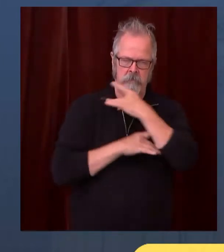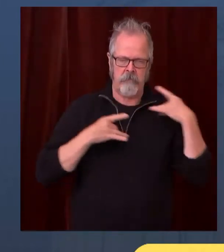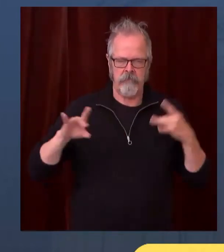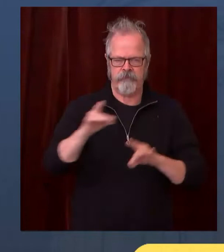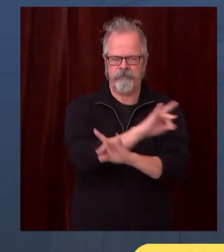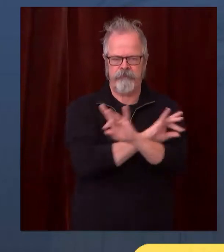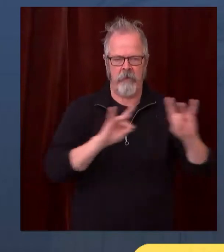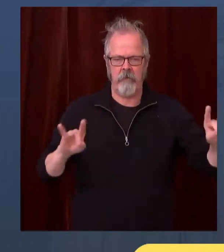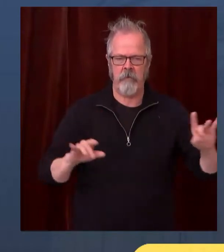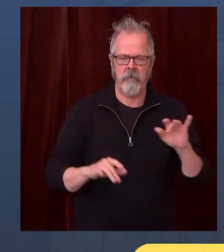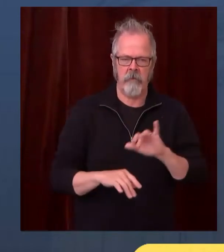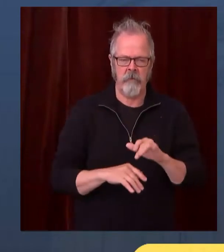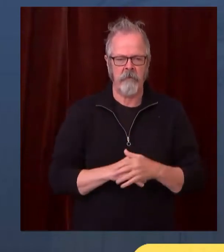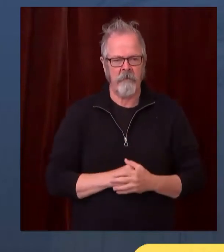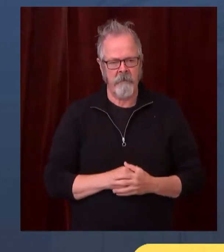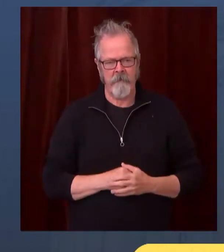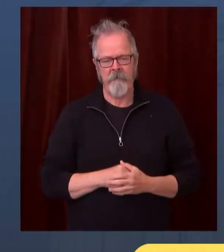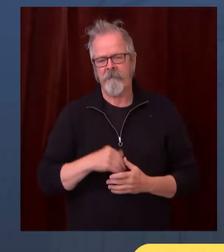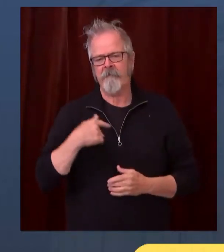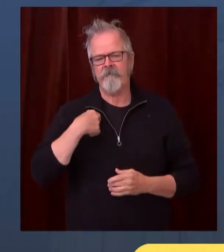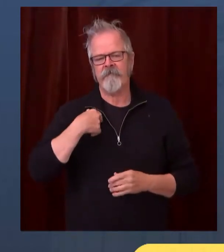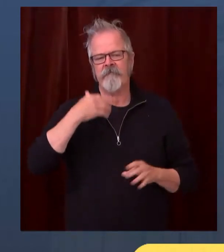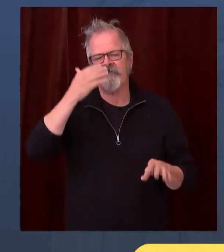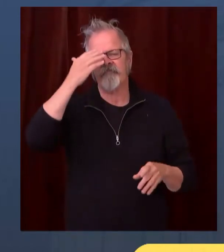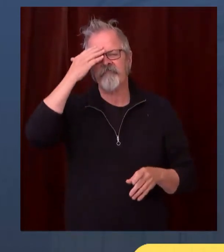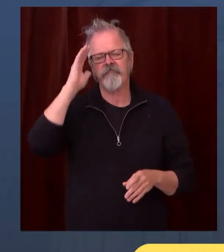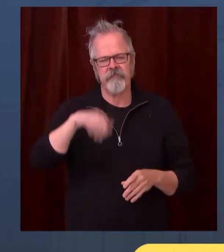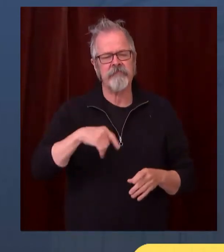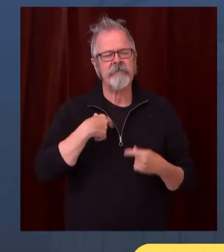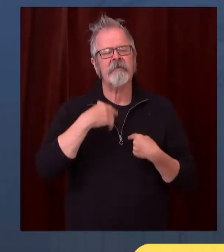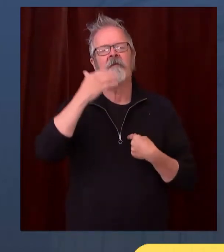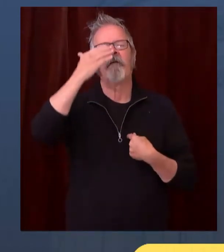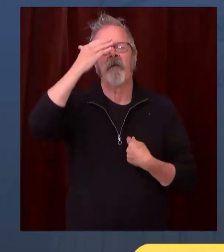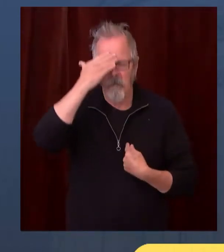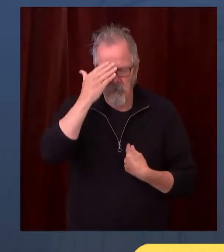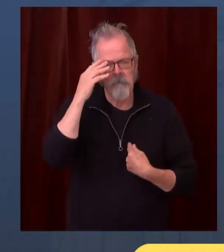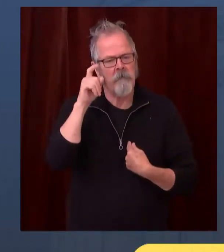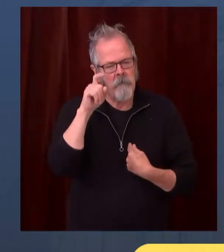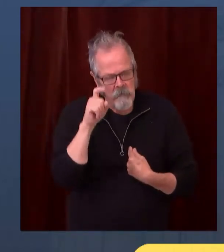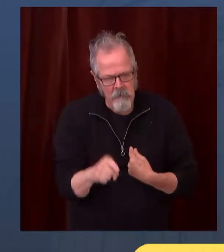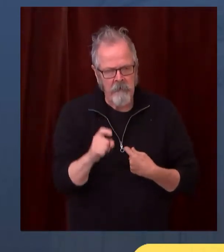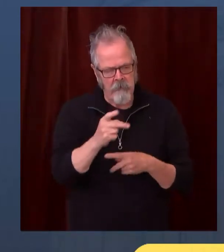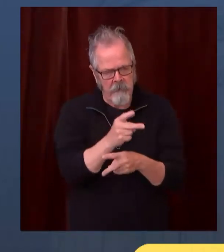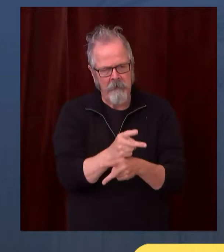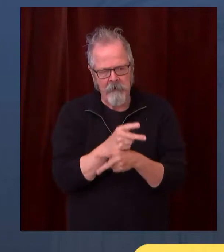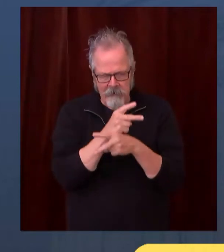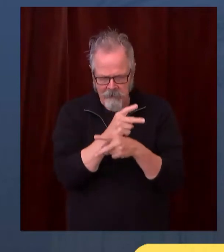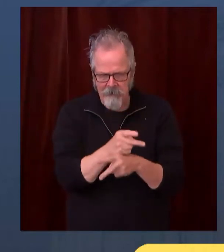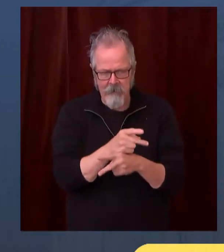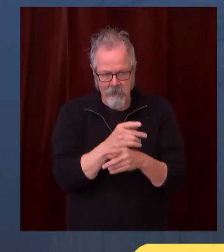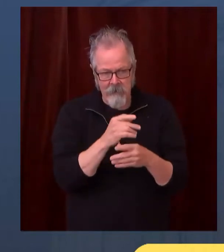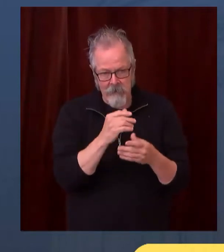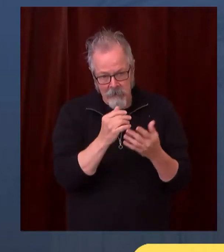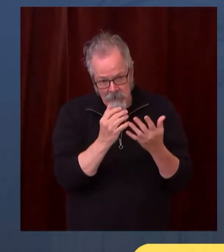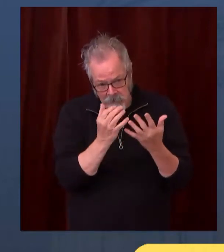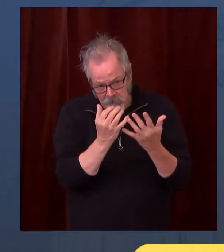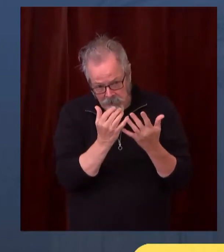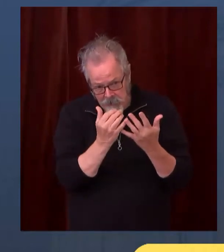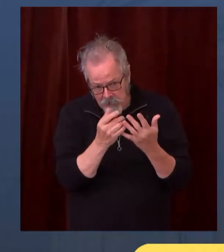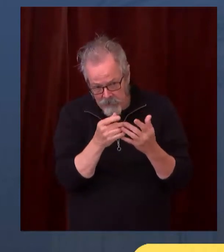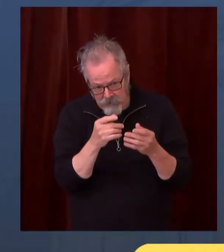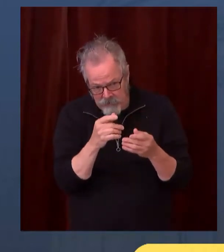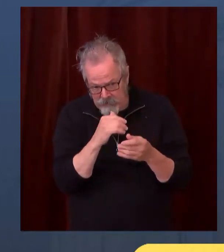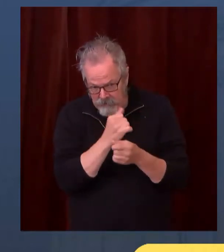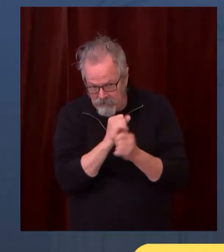that in mind while developing this plan and are balancing the safety and long-term care residents with their needs for social support.